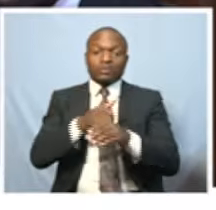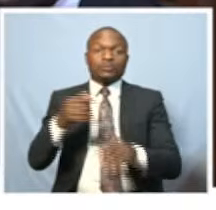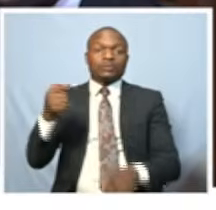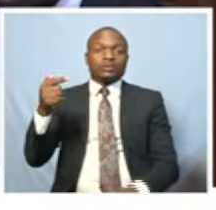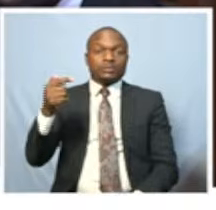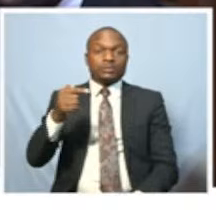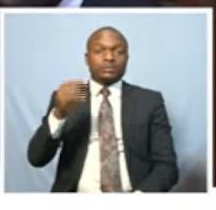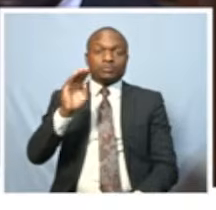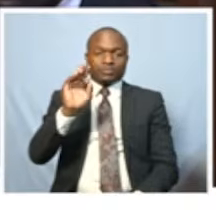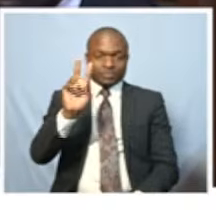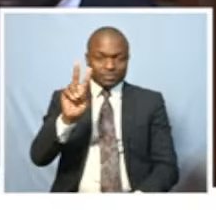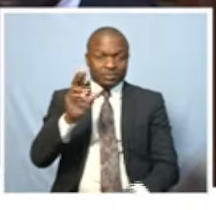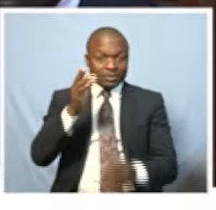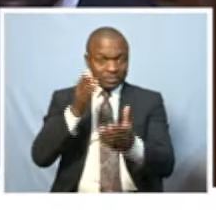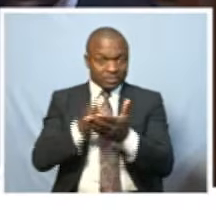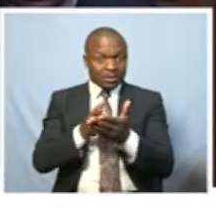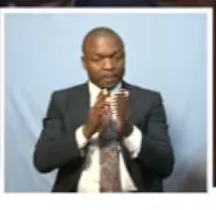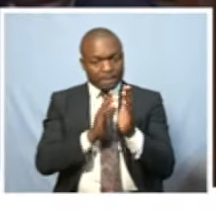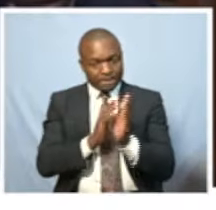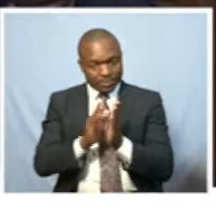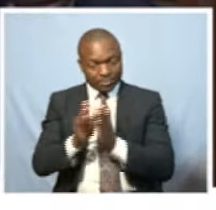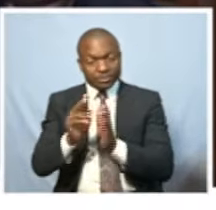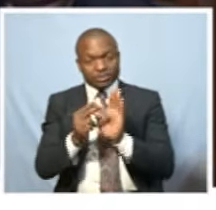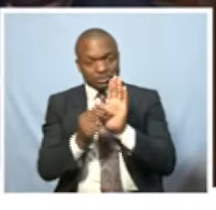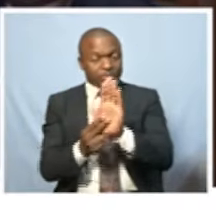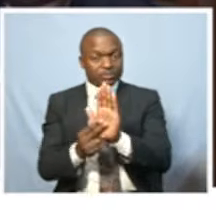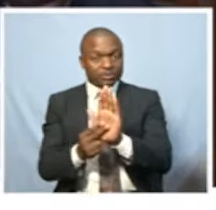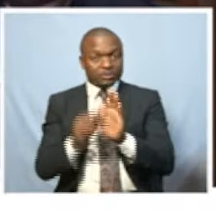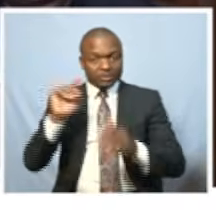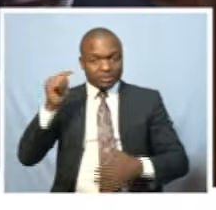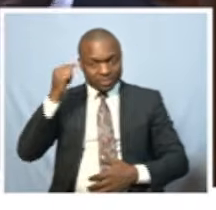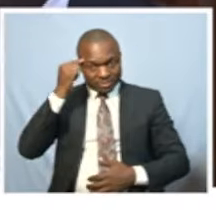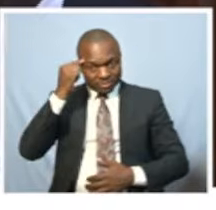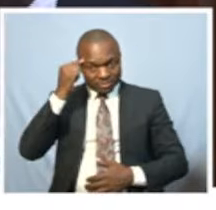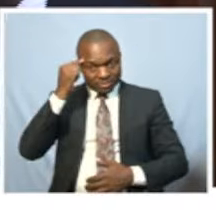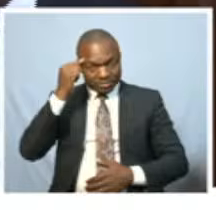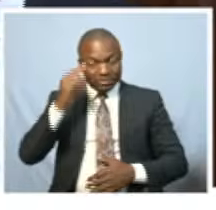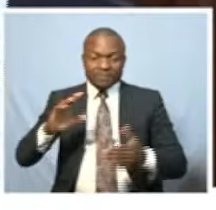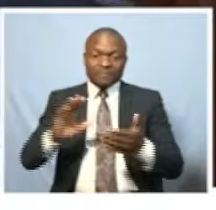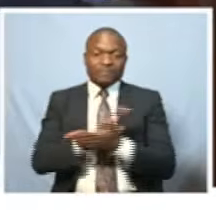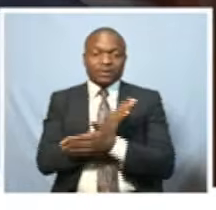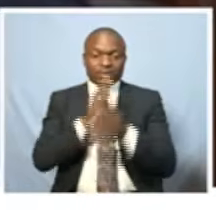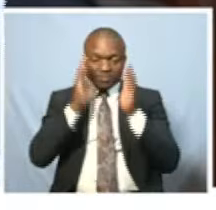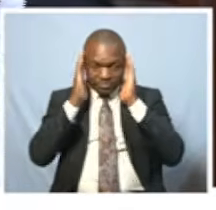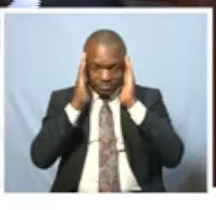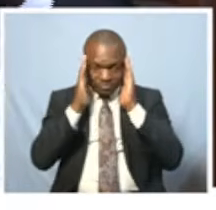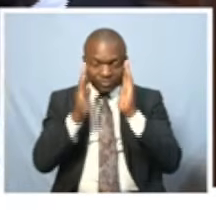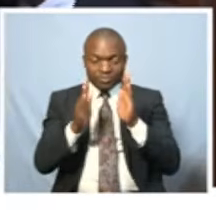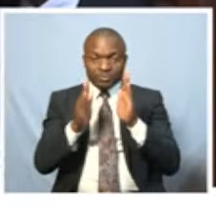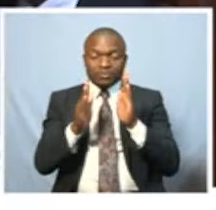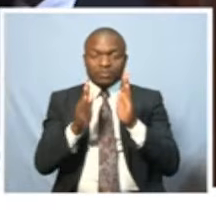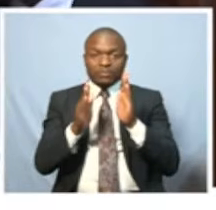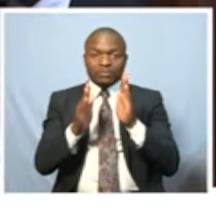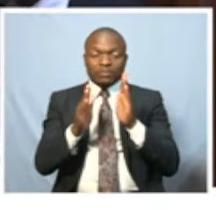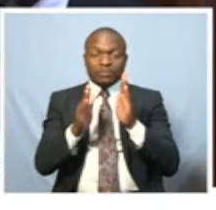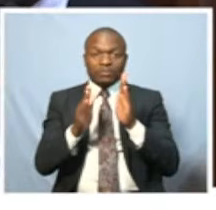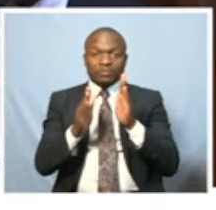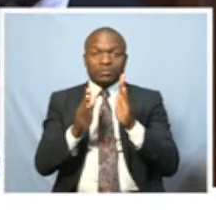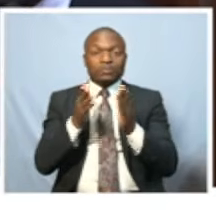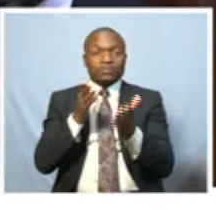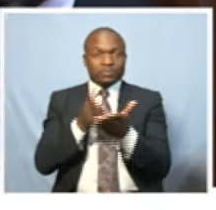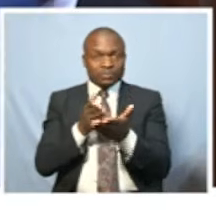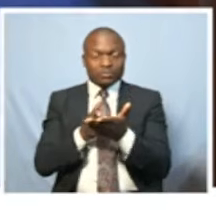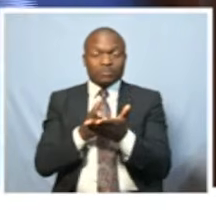violence. These interventions demonstrate the government's steadfast commitment to eliminating